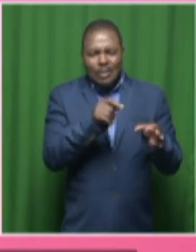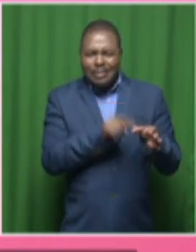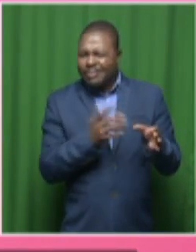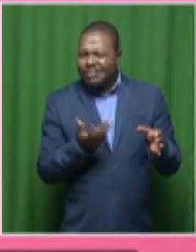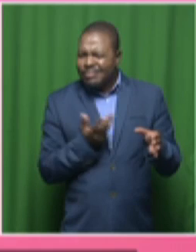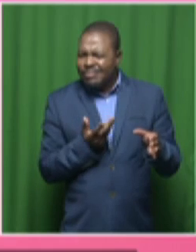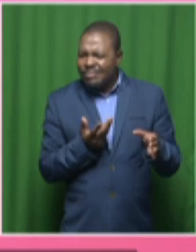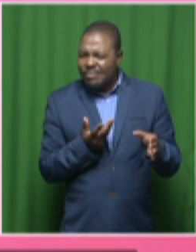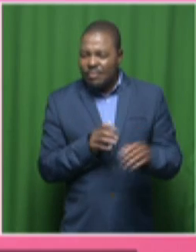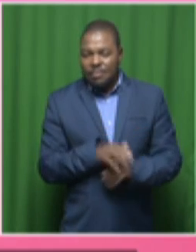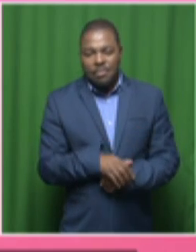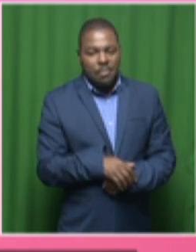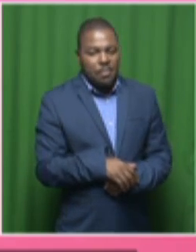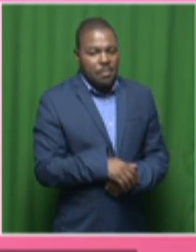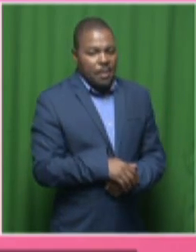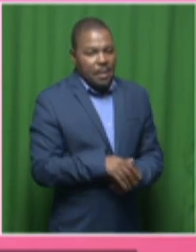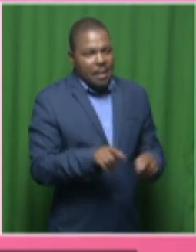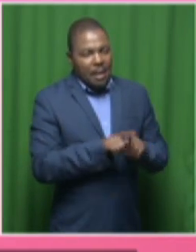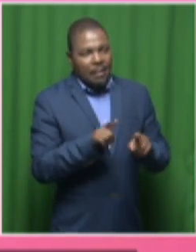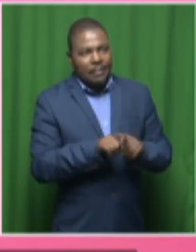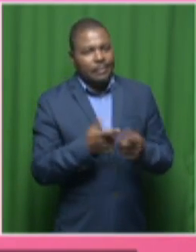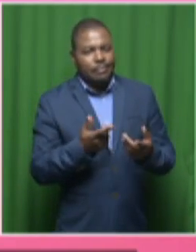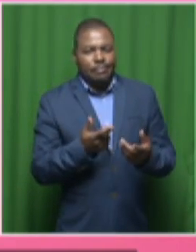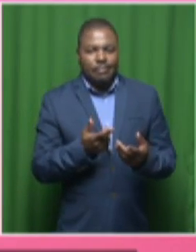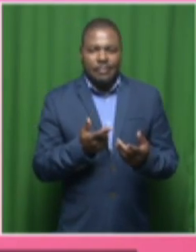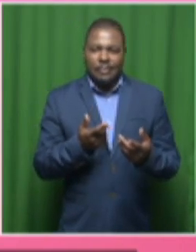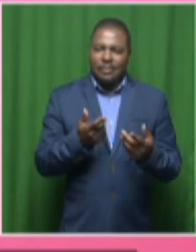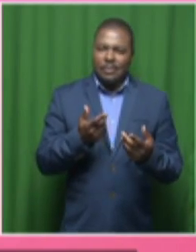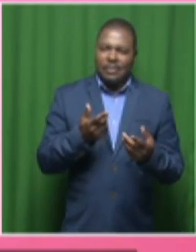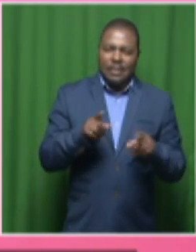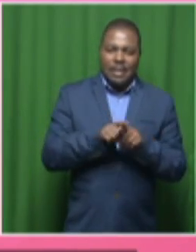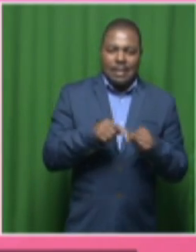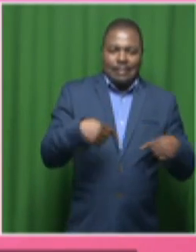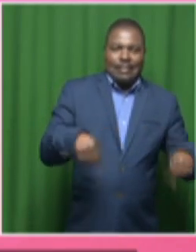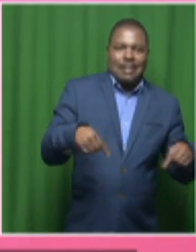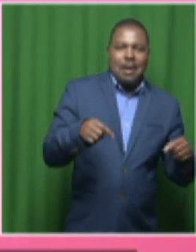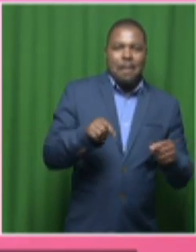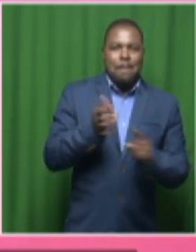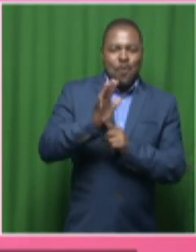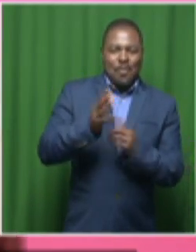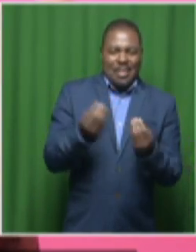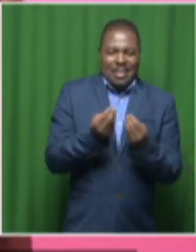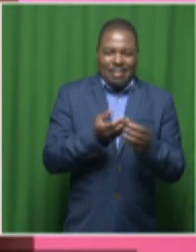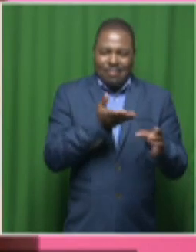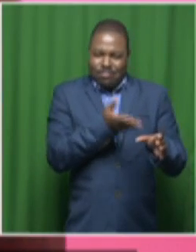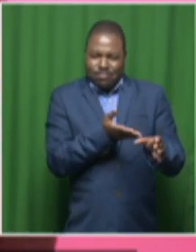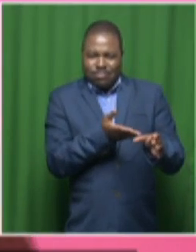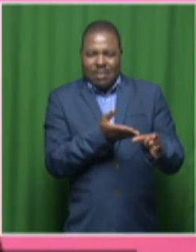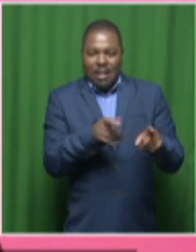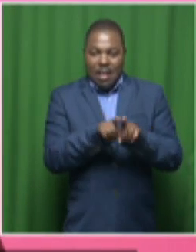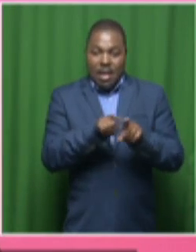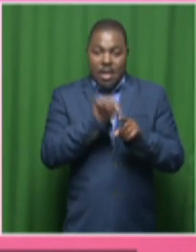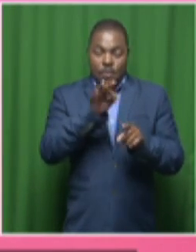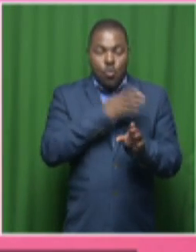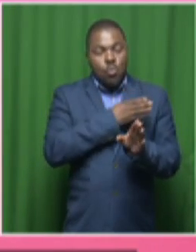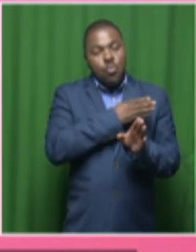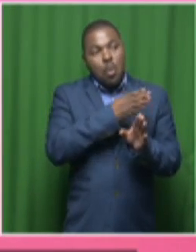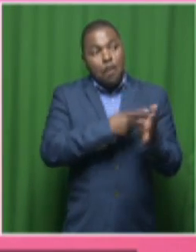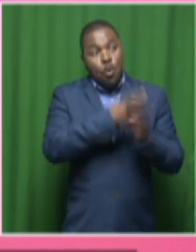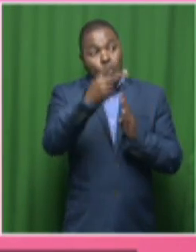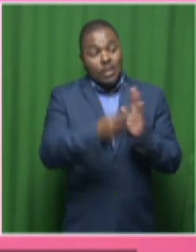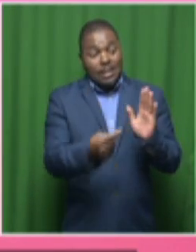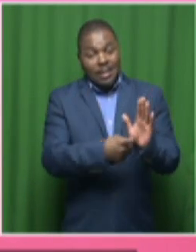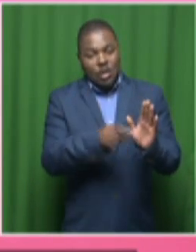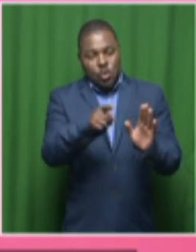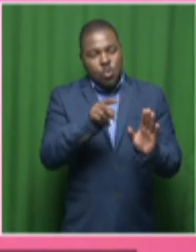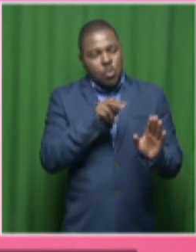much more dark, mysterious, scary movie kind of, because if you go through the project, you